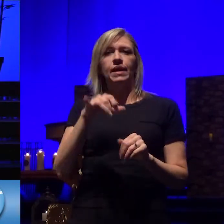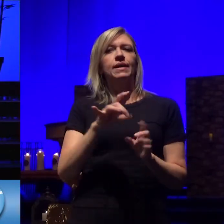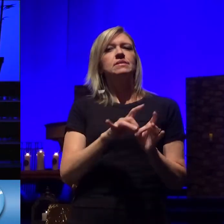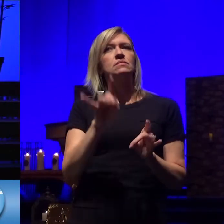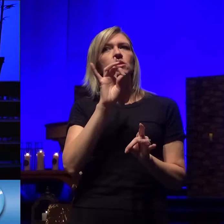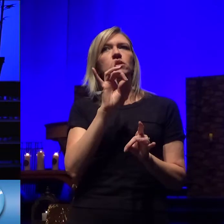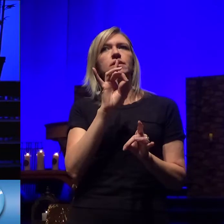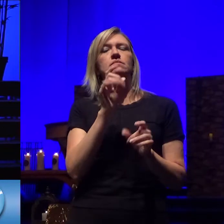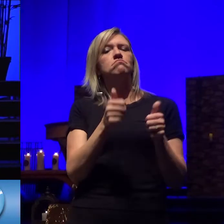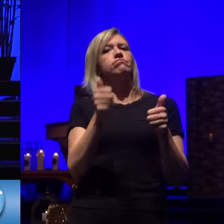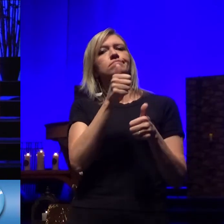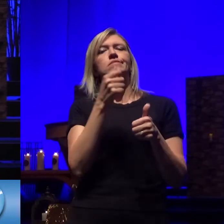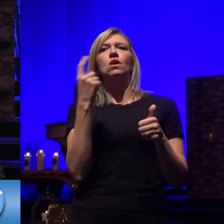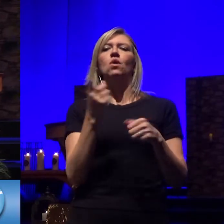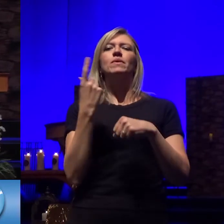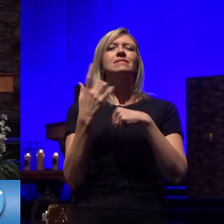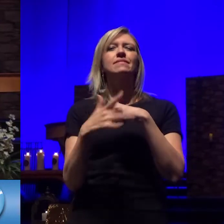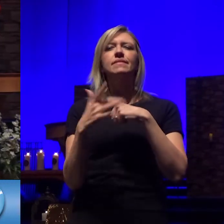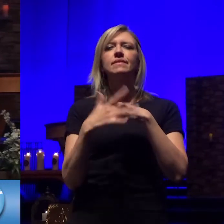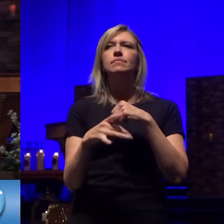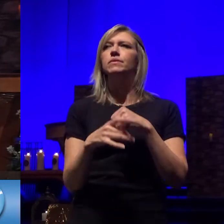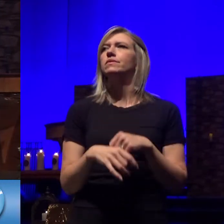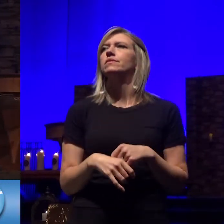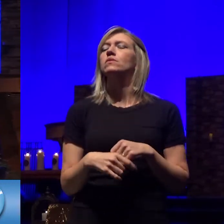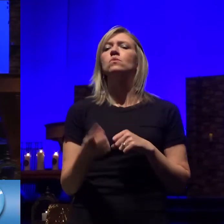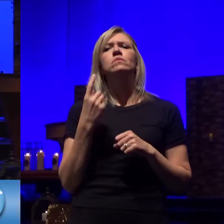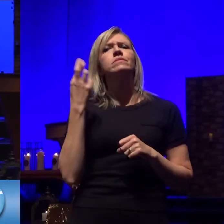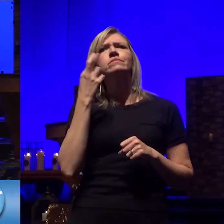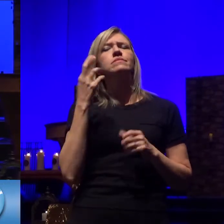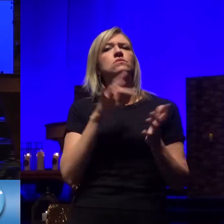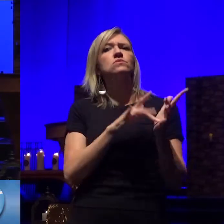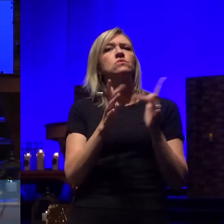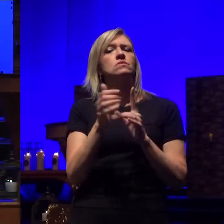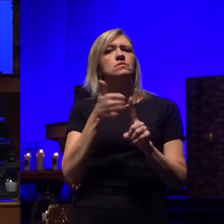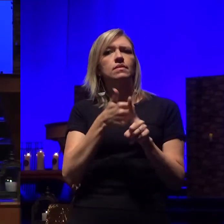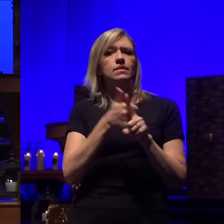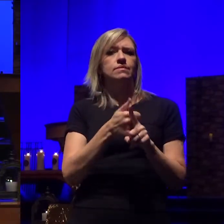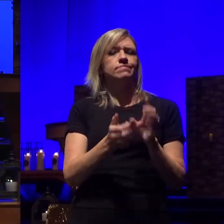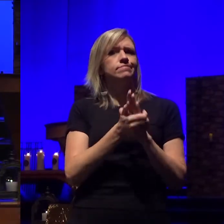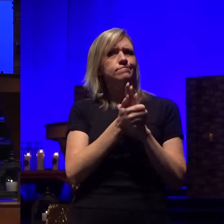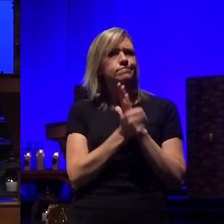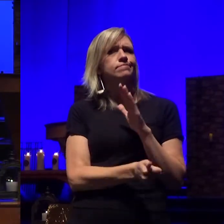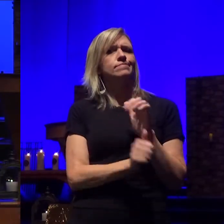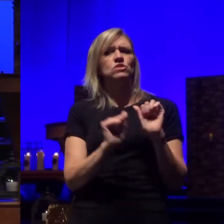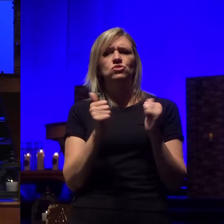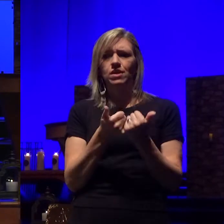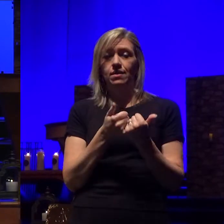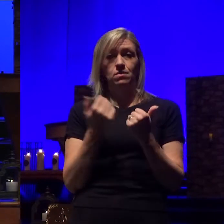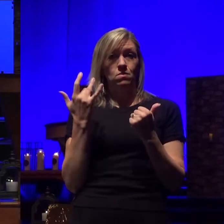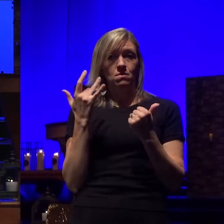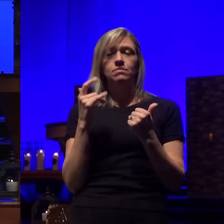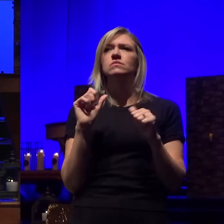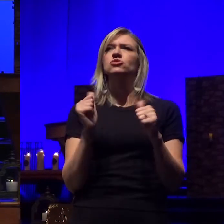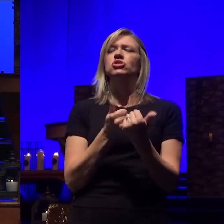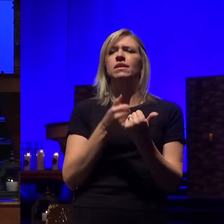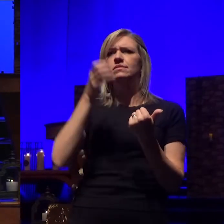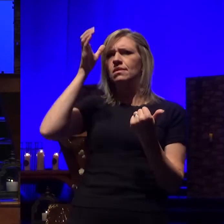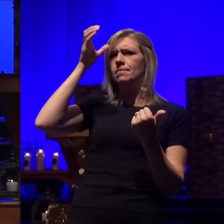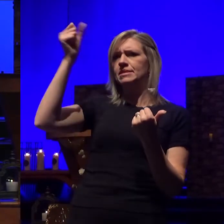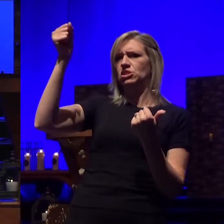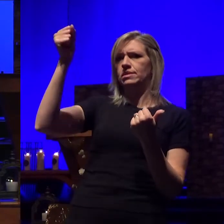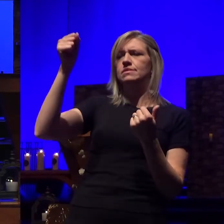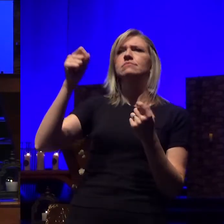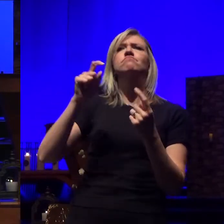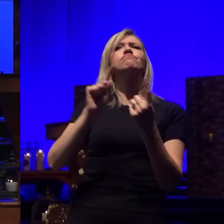us. One of the things that made Jesus such a skilled and challenging teacher is he would challenge the common sense. He